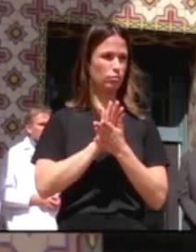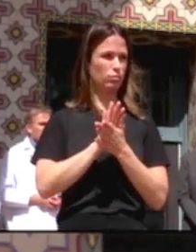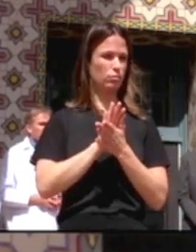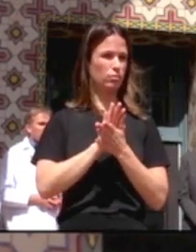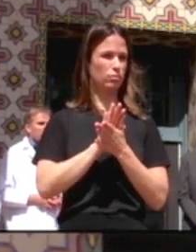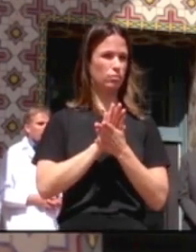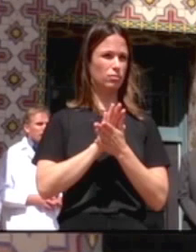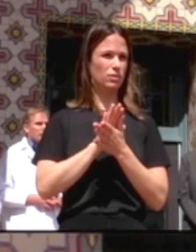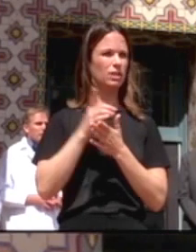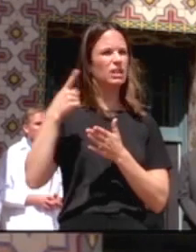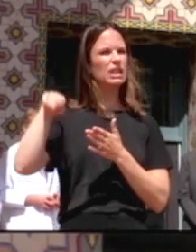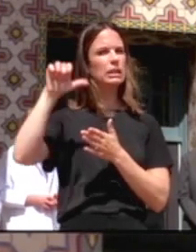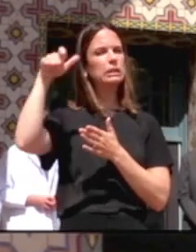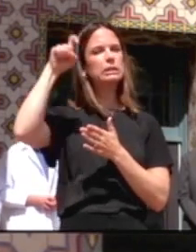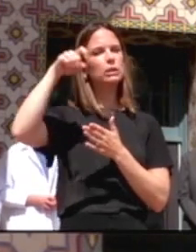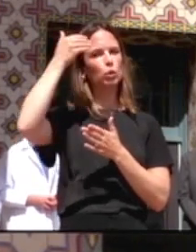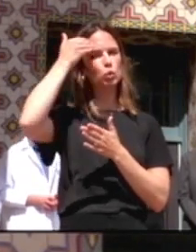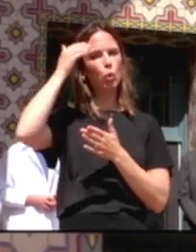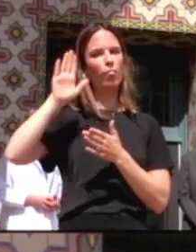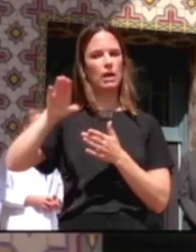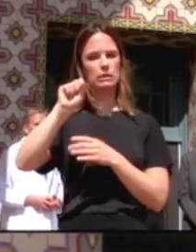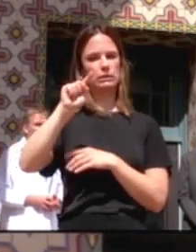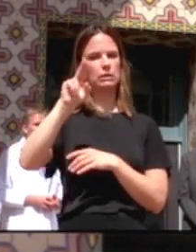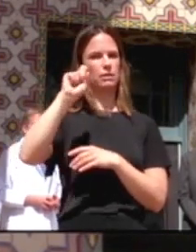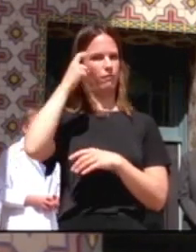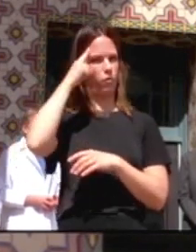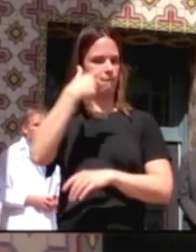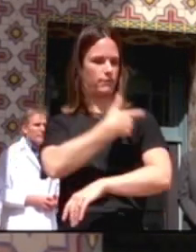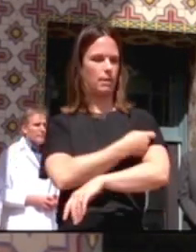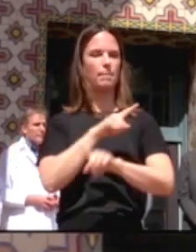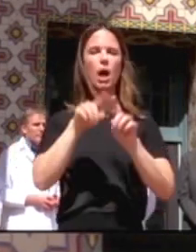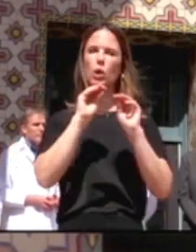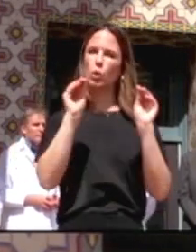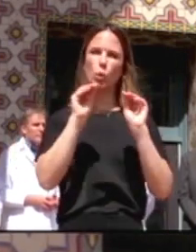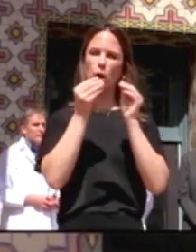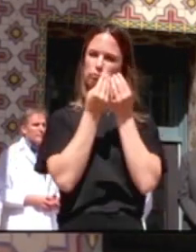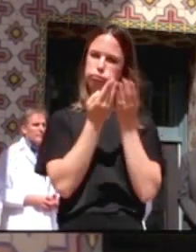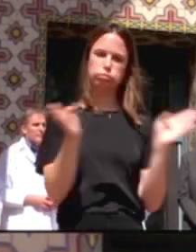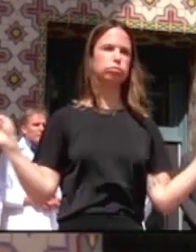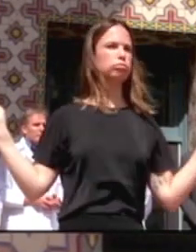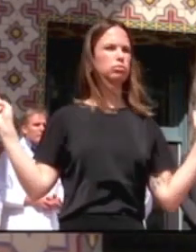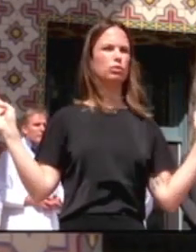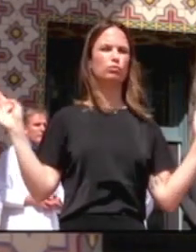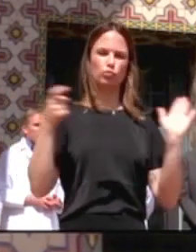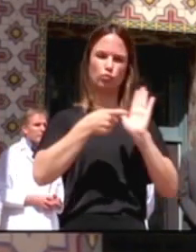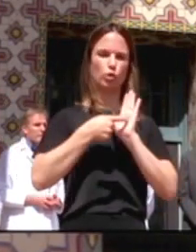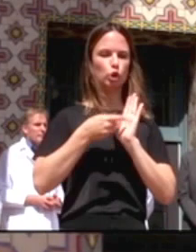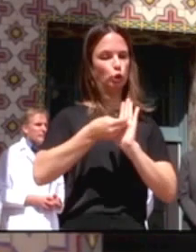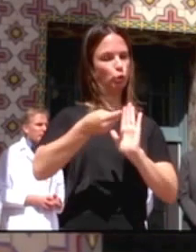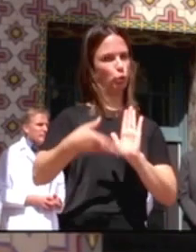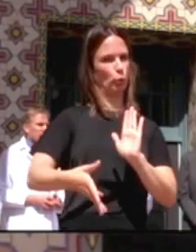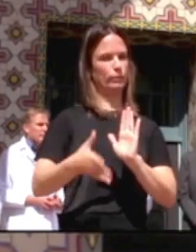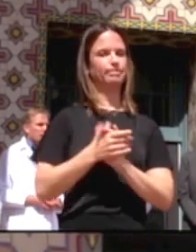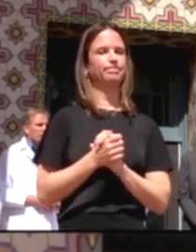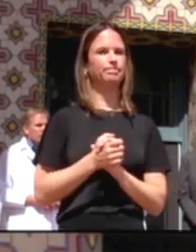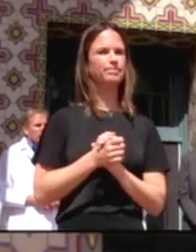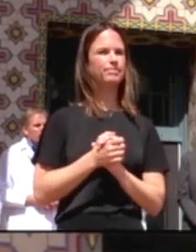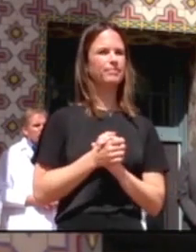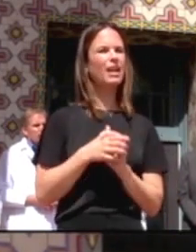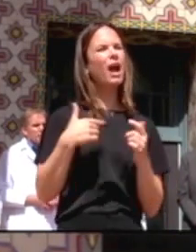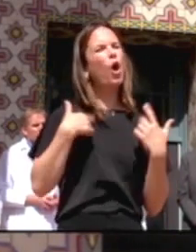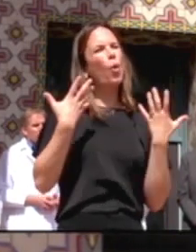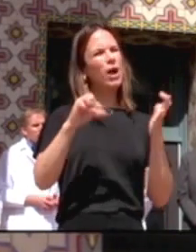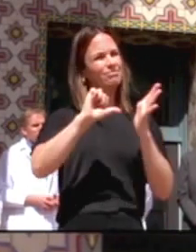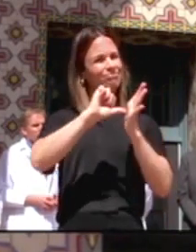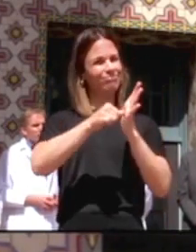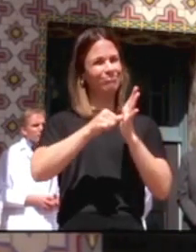the school would need to know their vaccination status, but there's nothing across the board regarding students. I do want to just